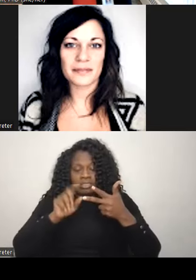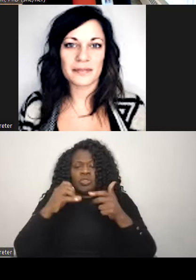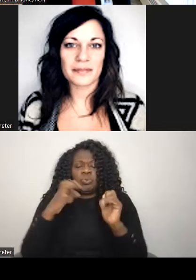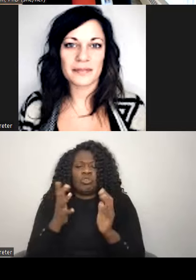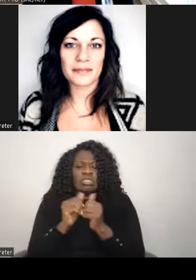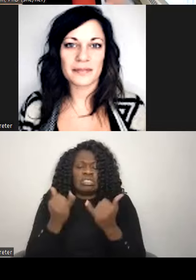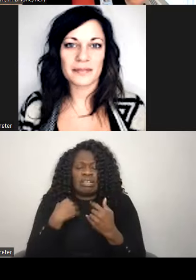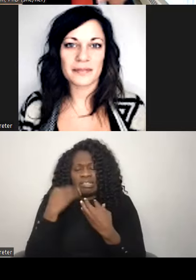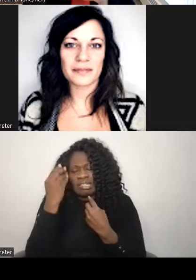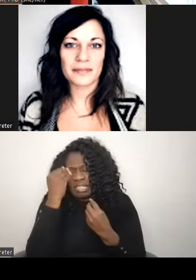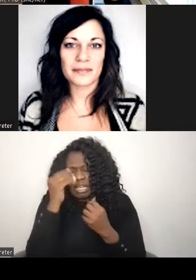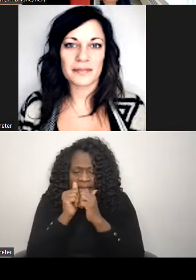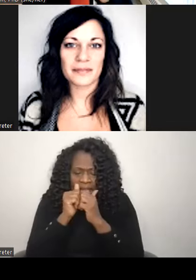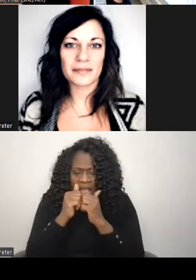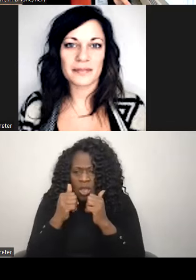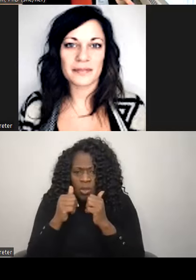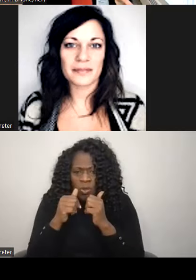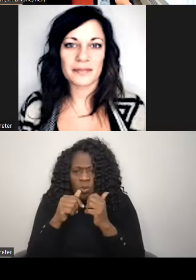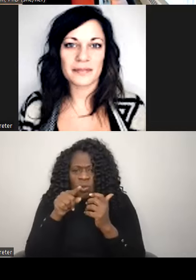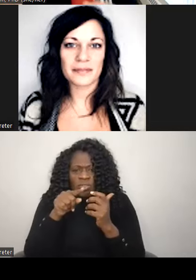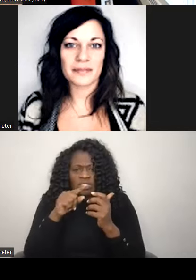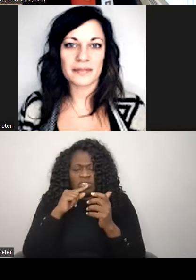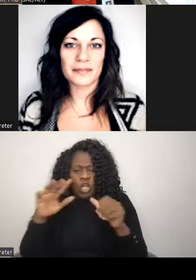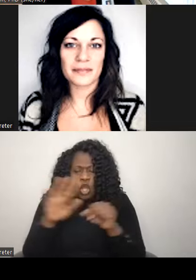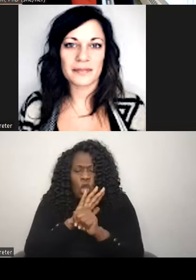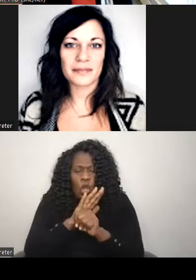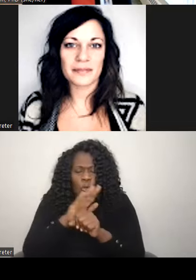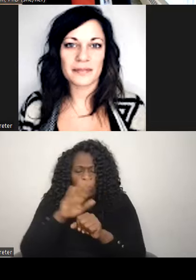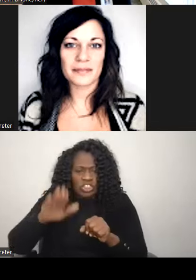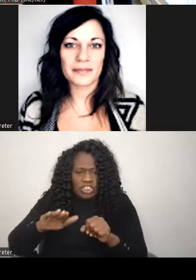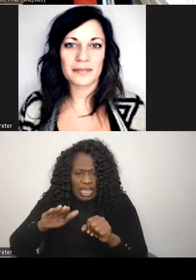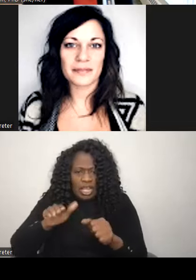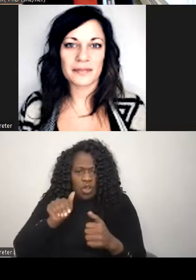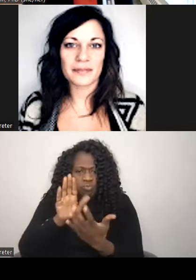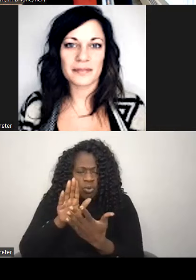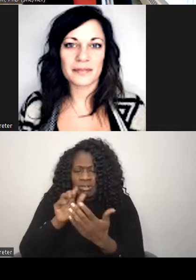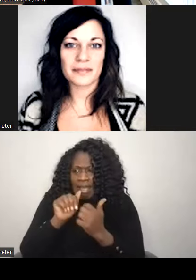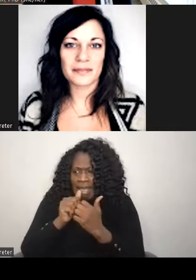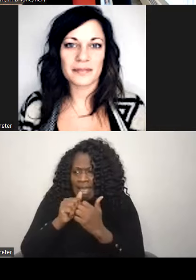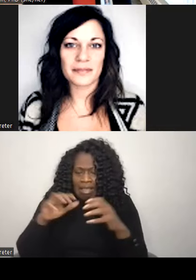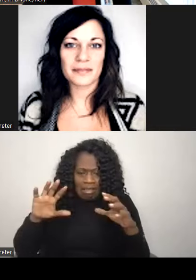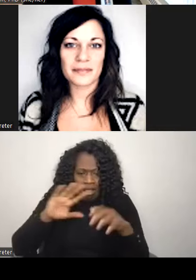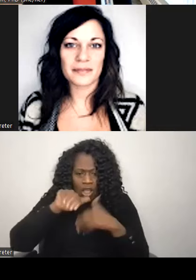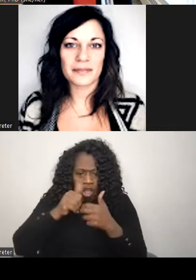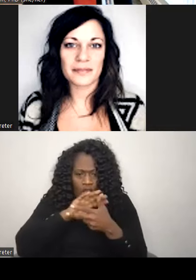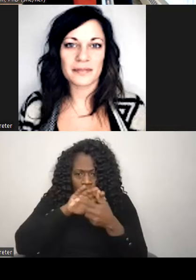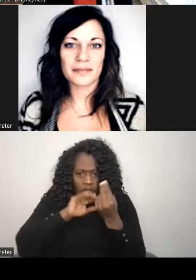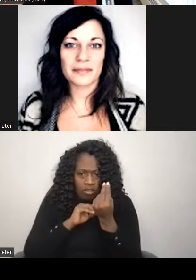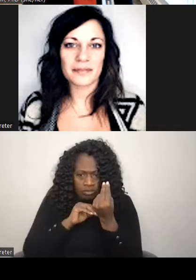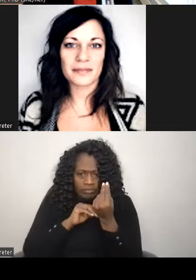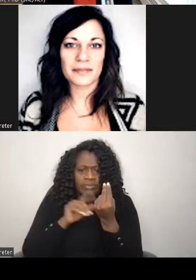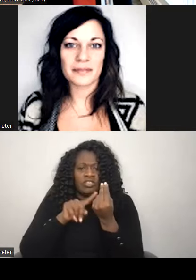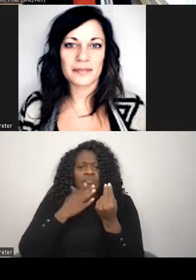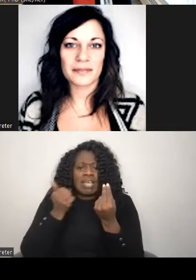going to be thinking about how we do this. This is the whole child approach. How do we bring everybody together to sort of best promote the